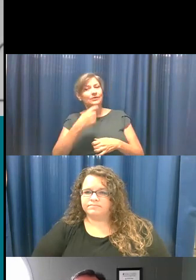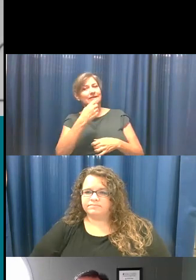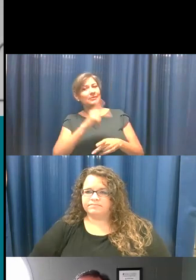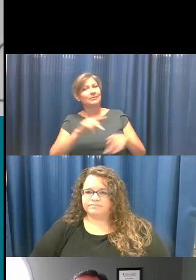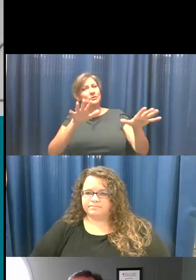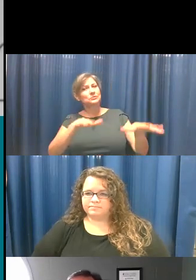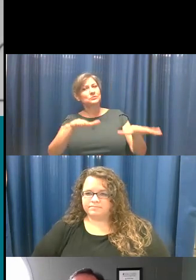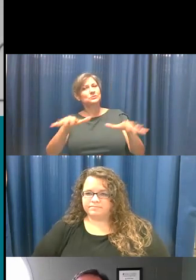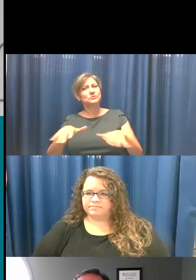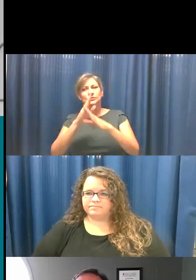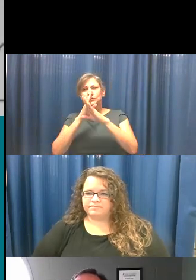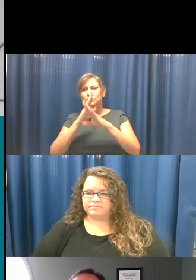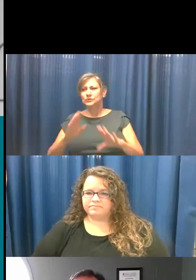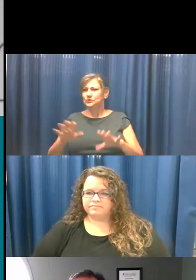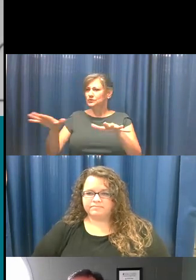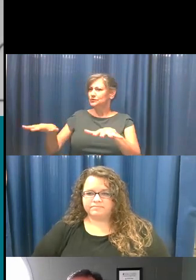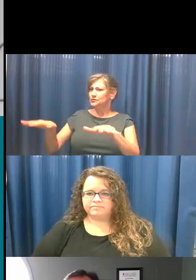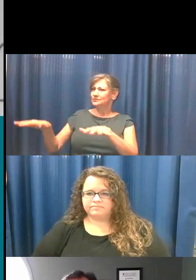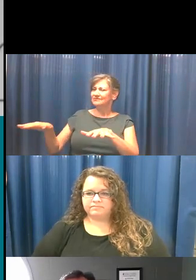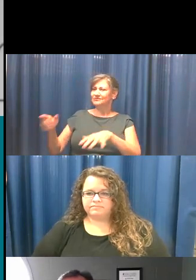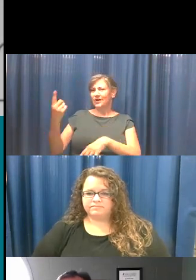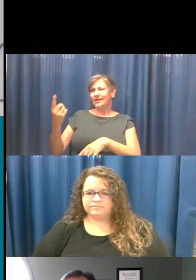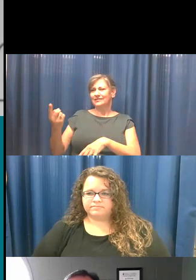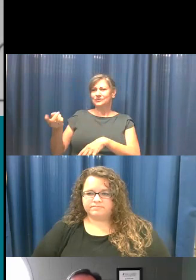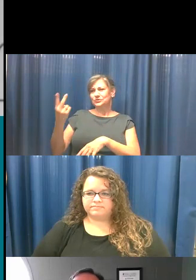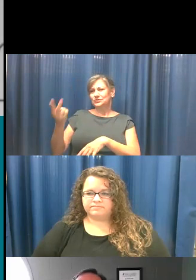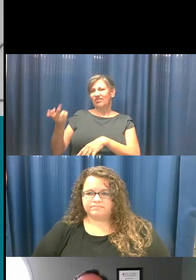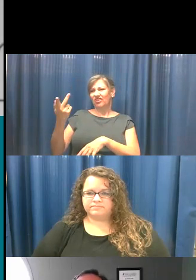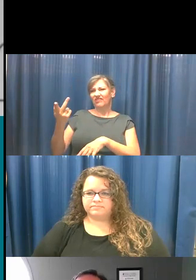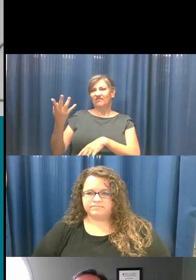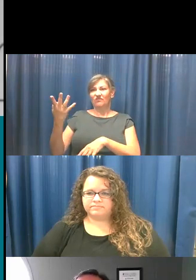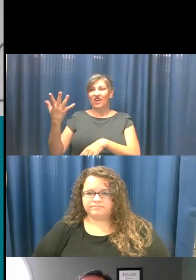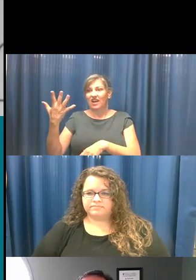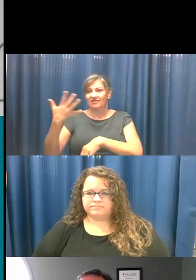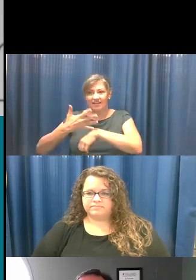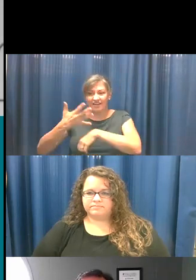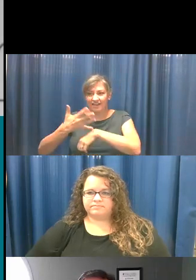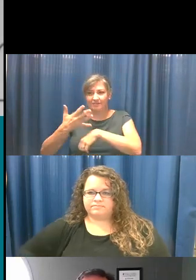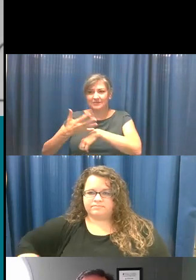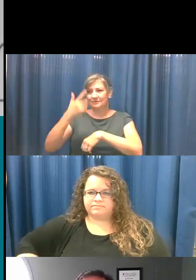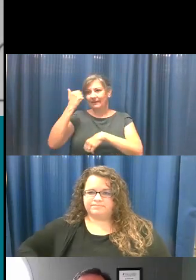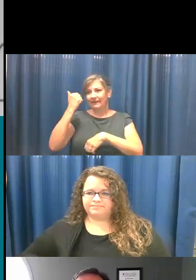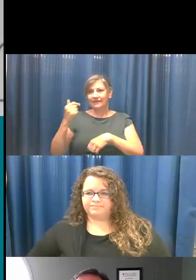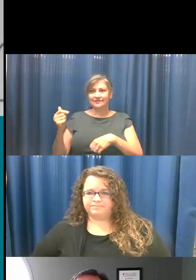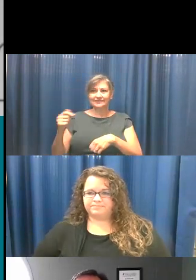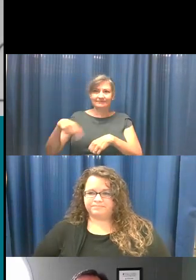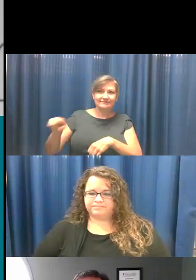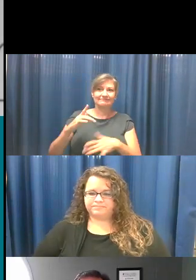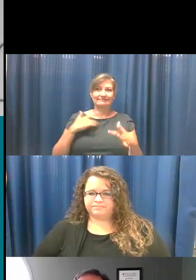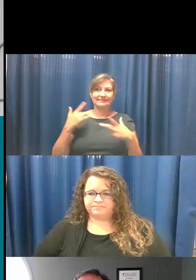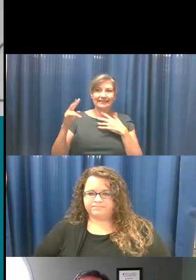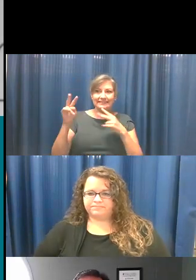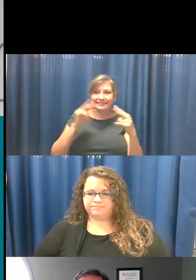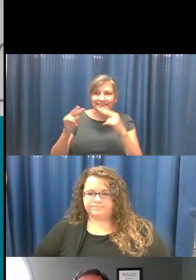take their seats, and once, twice, 3, 4, 5 times. And